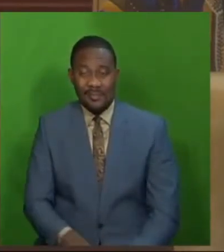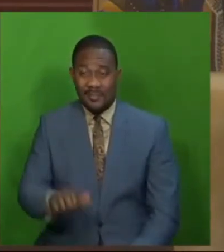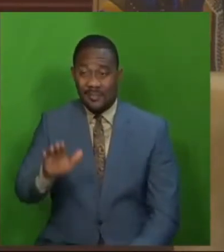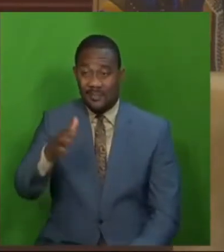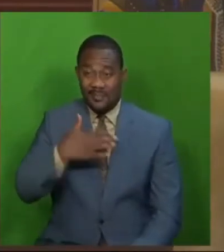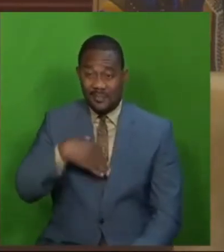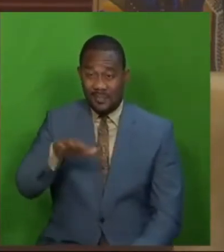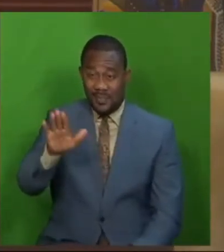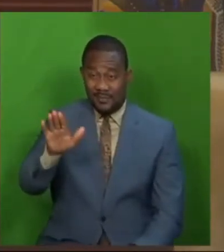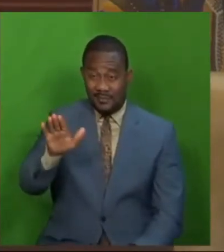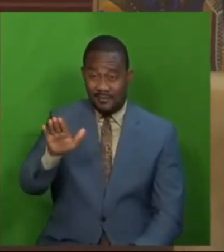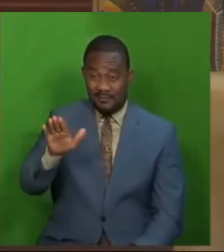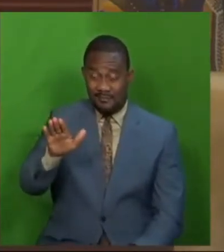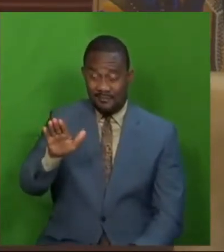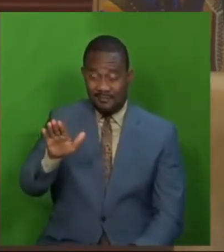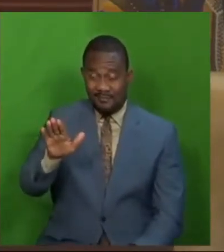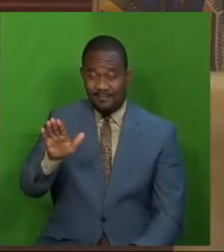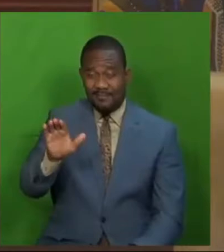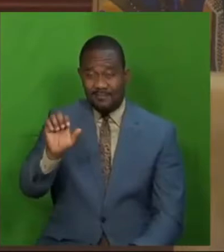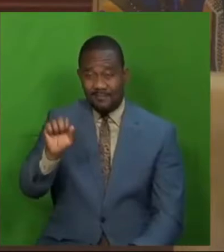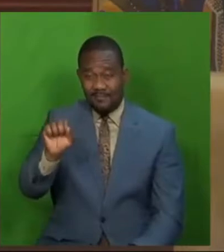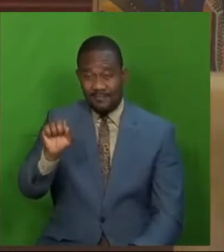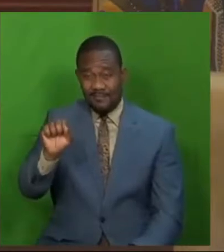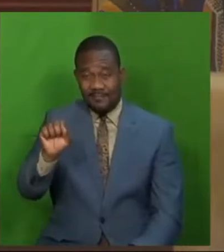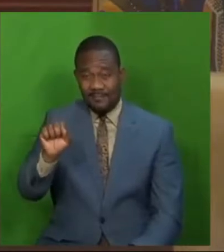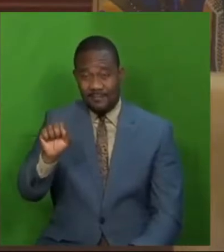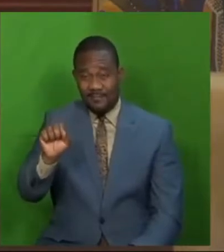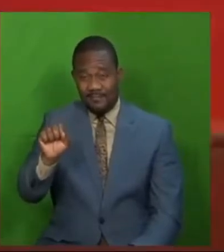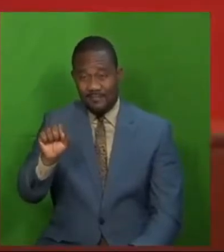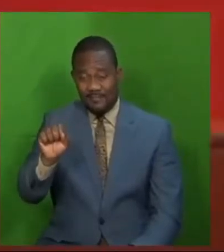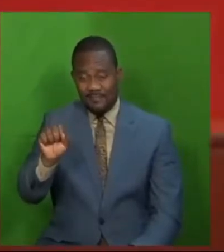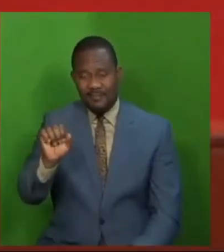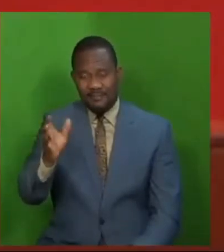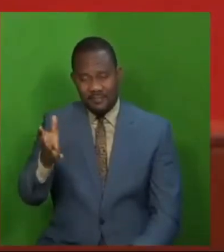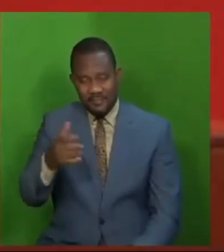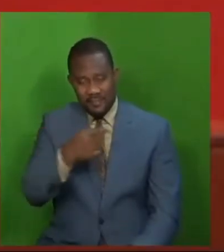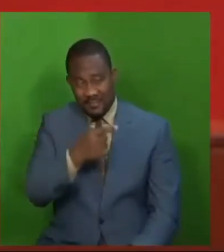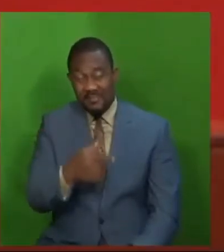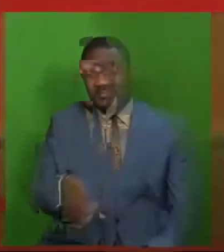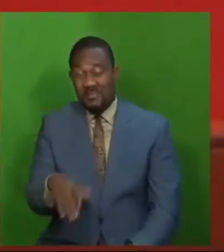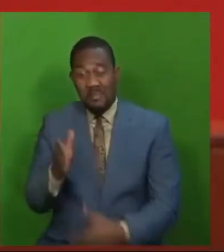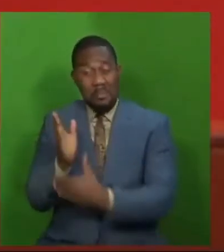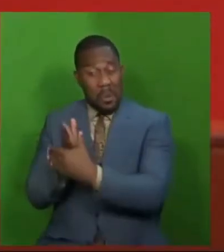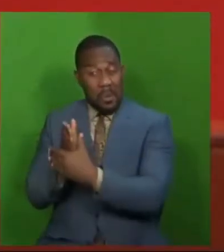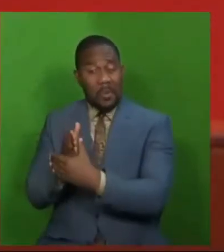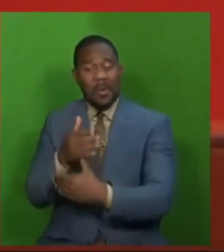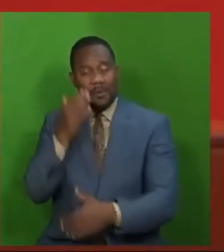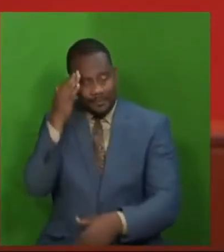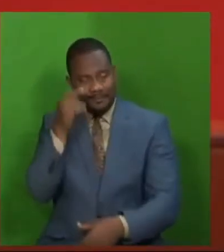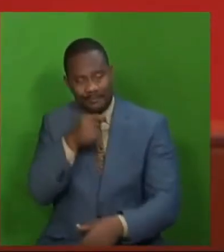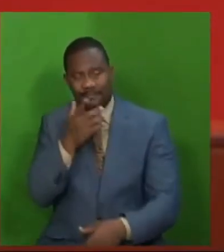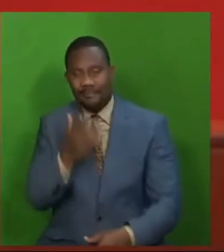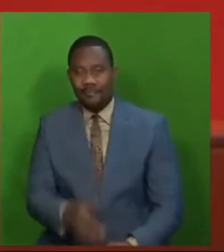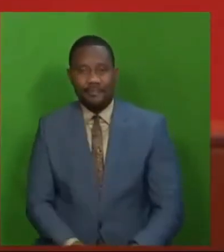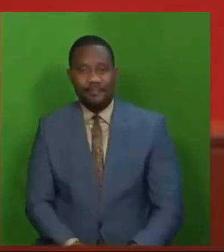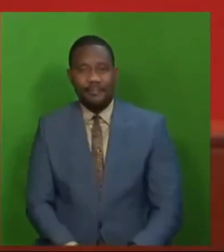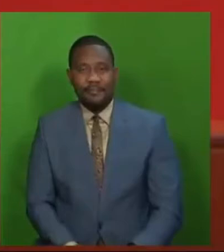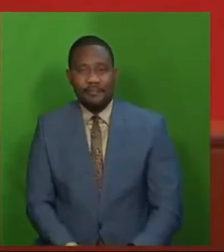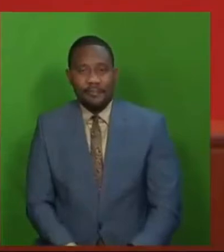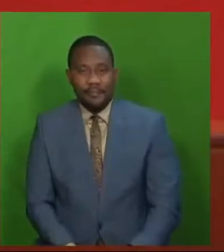once again, hold your breath. I'm taking note of the interruptions. Yes, Honorable Member.